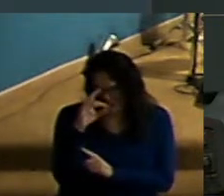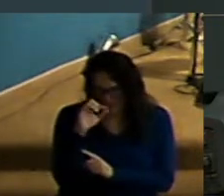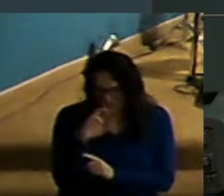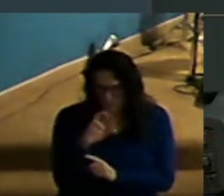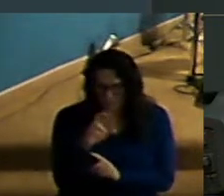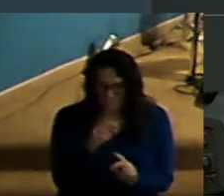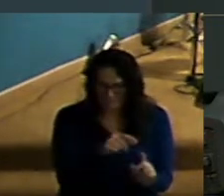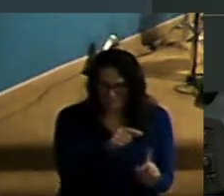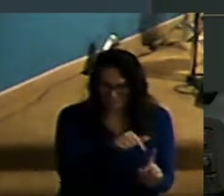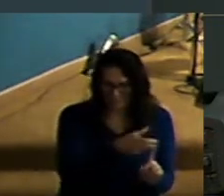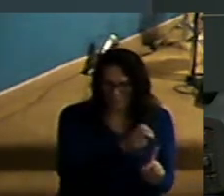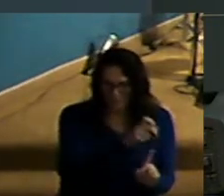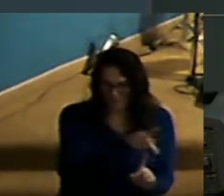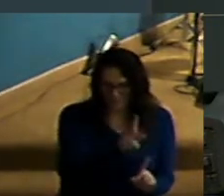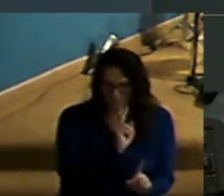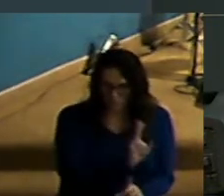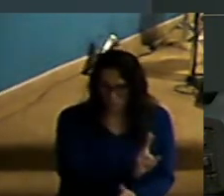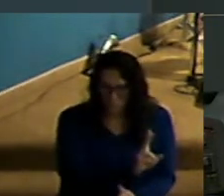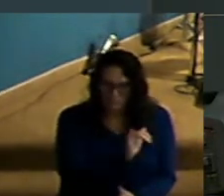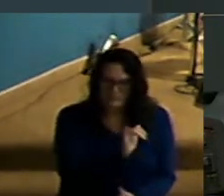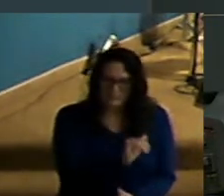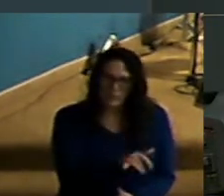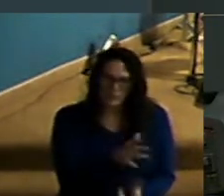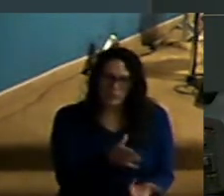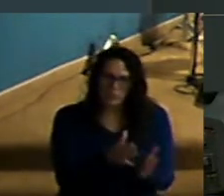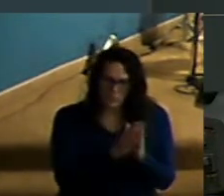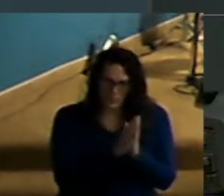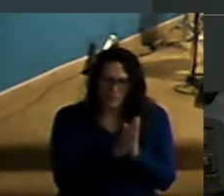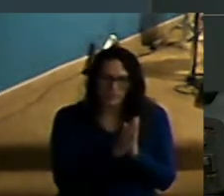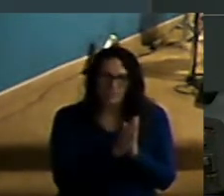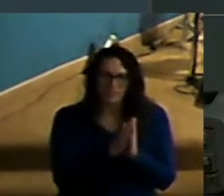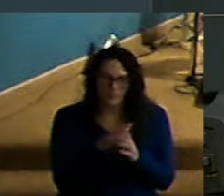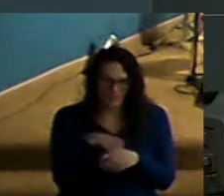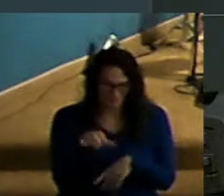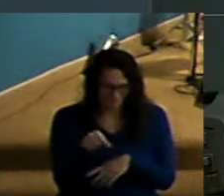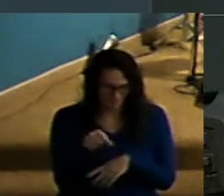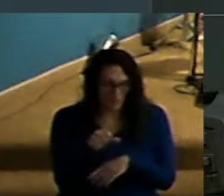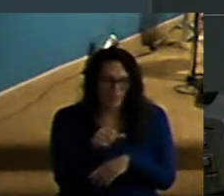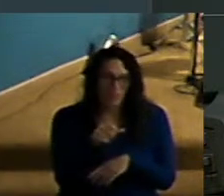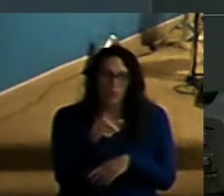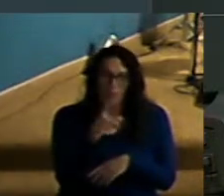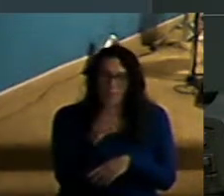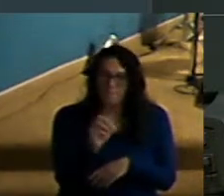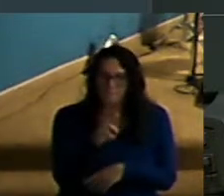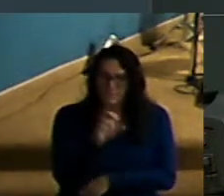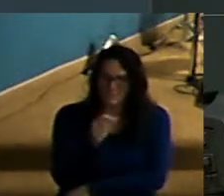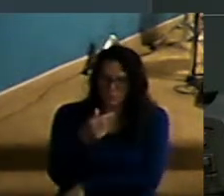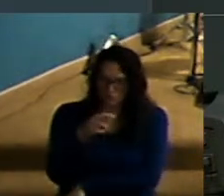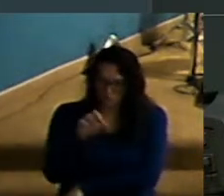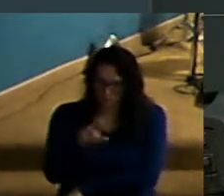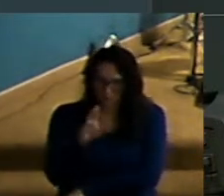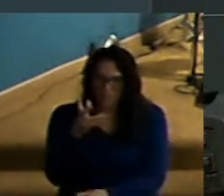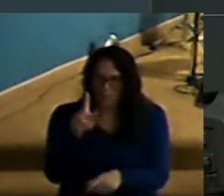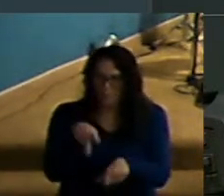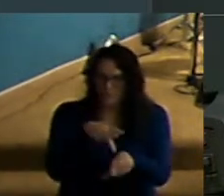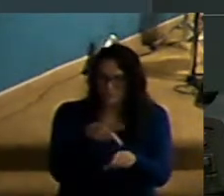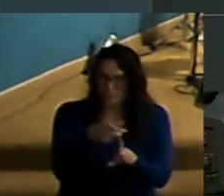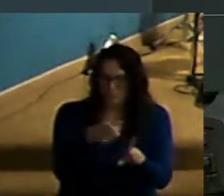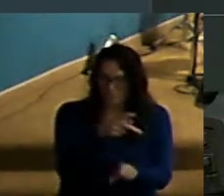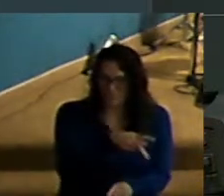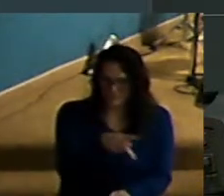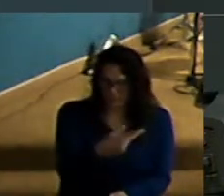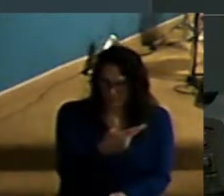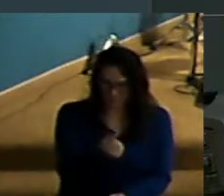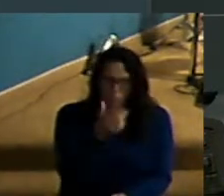so that was requested by Mrs. Greer, the principal of Pleasant Plains High School. So we're going to pray for